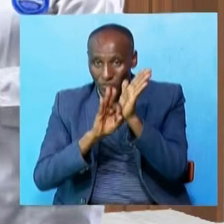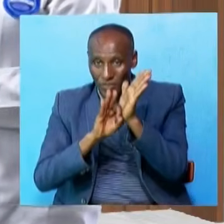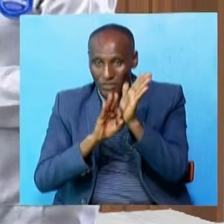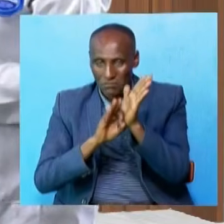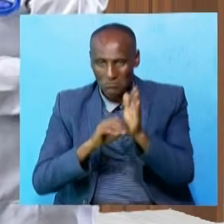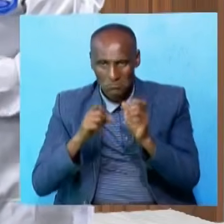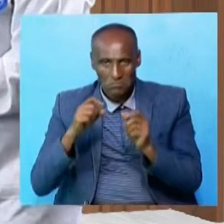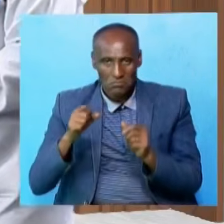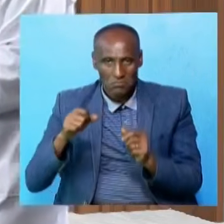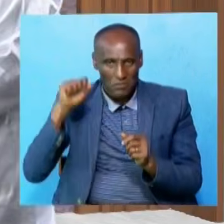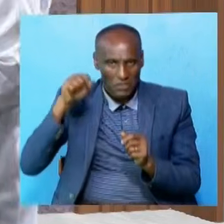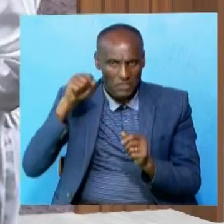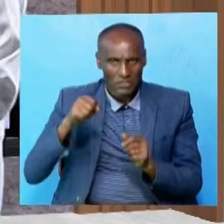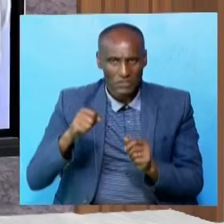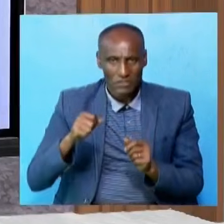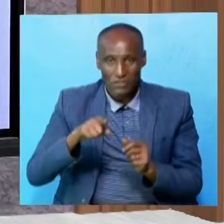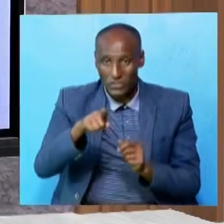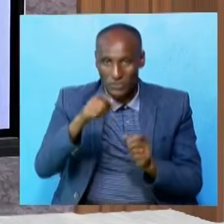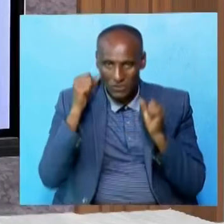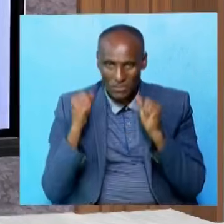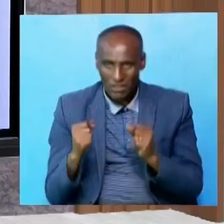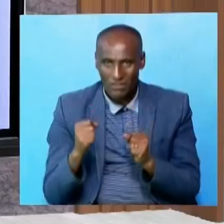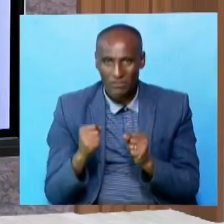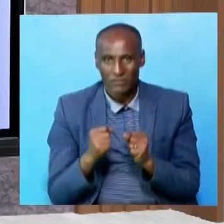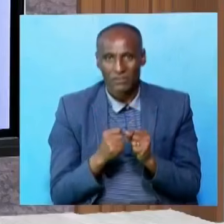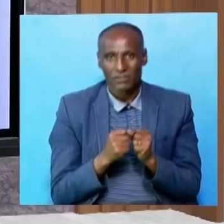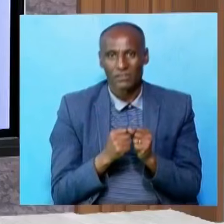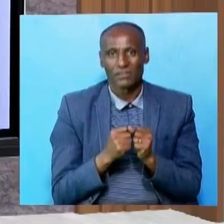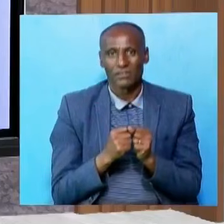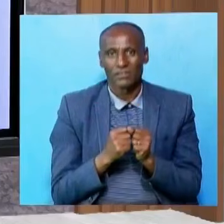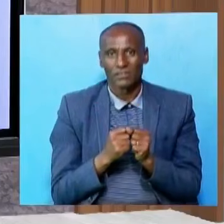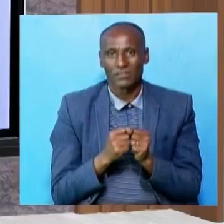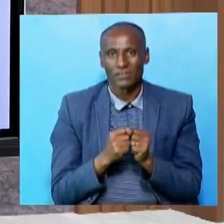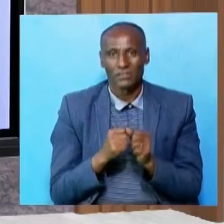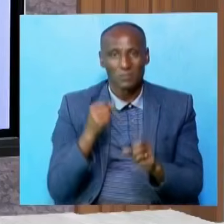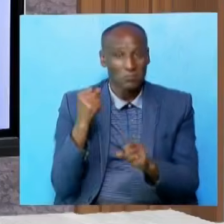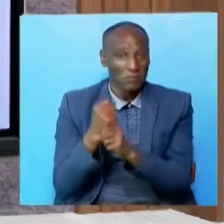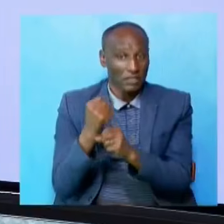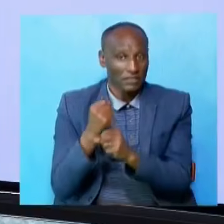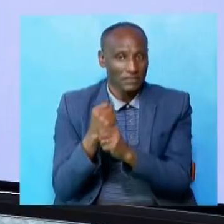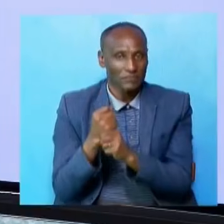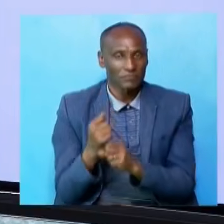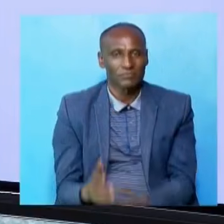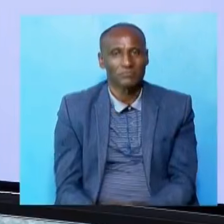Yes, you can. I know you can do it. Let's do it. All right, practice.